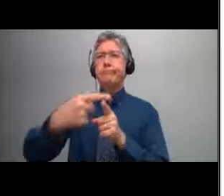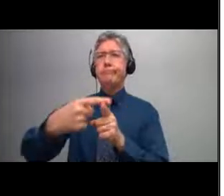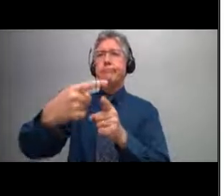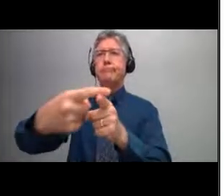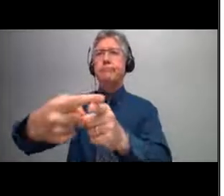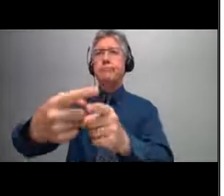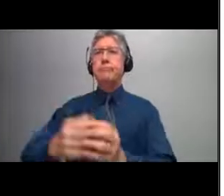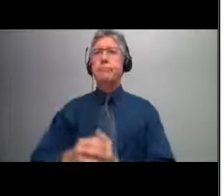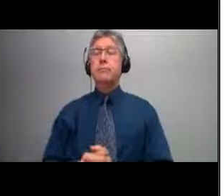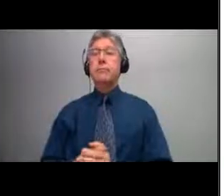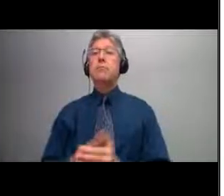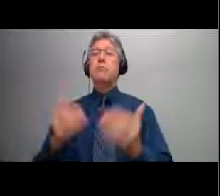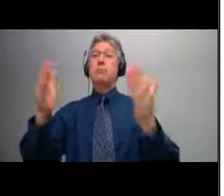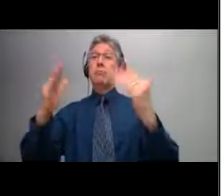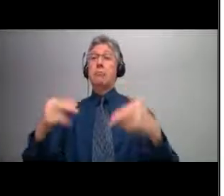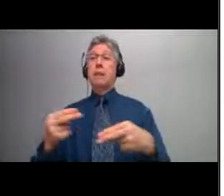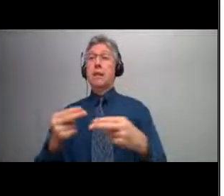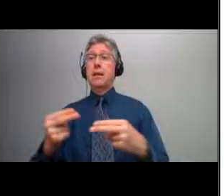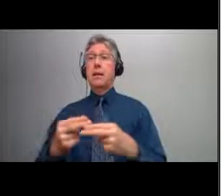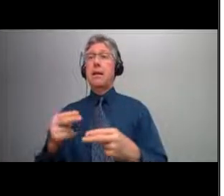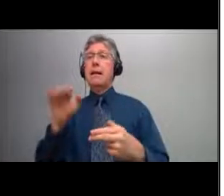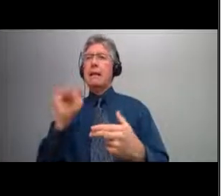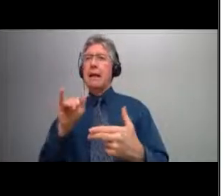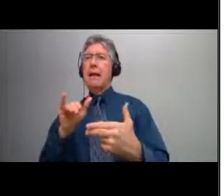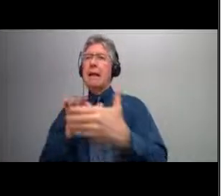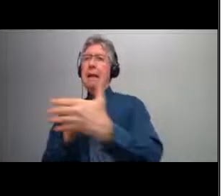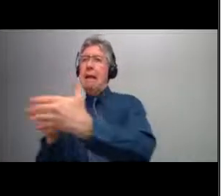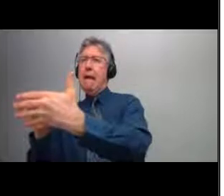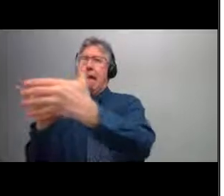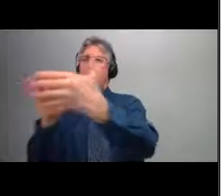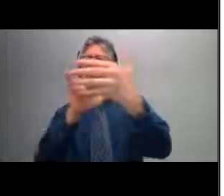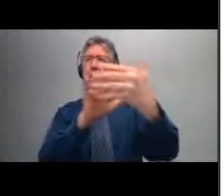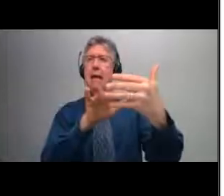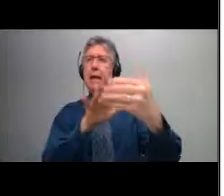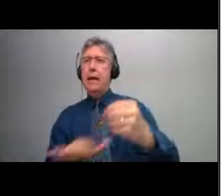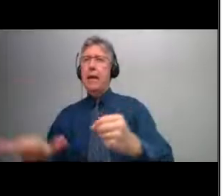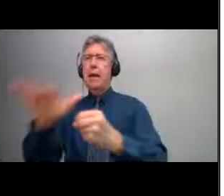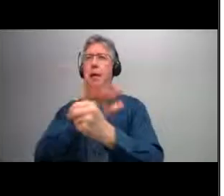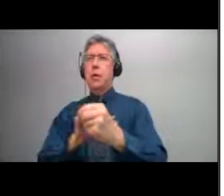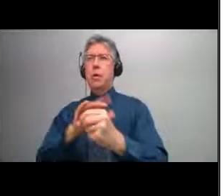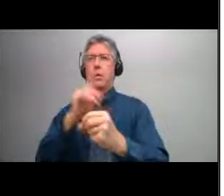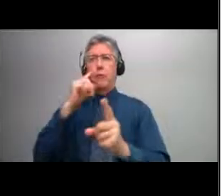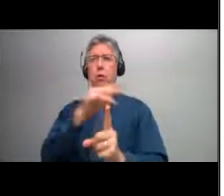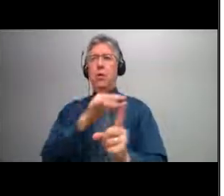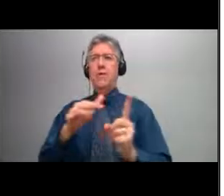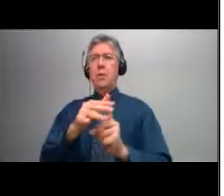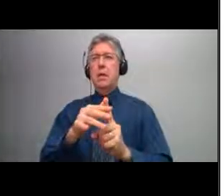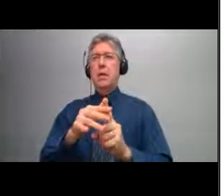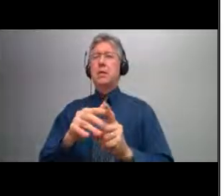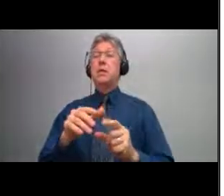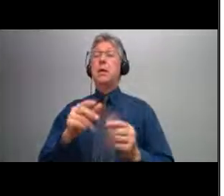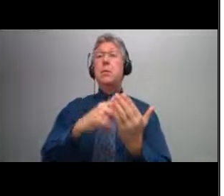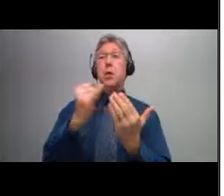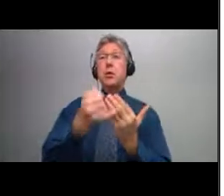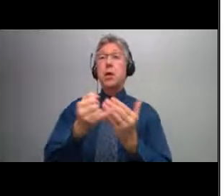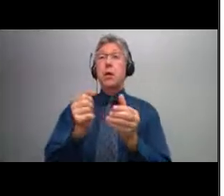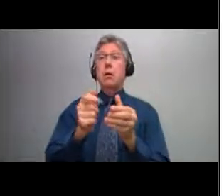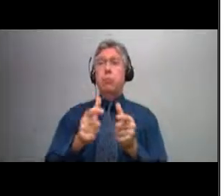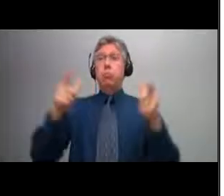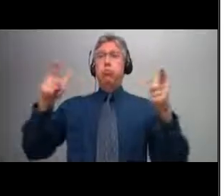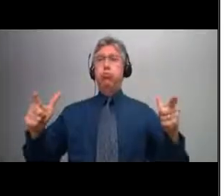study area, which was used for the environmental documentation. The environmental study area is somewhat larger than the project's design